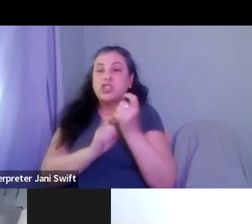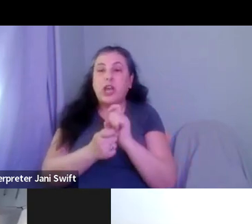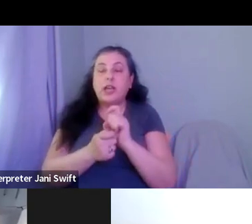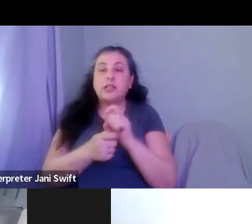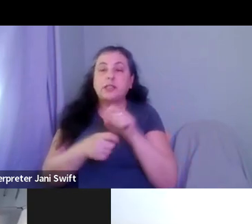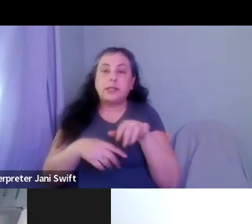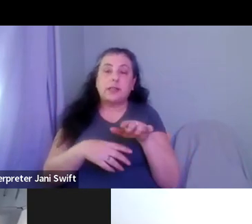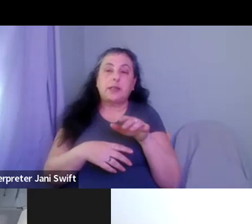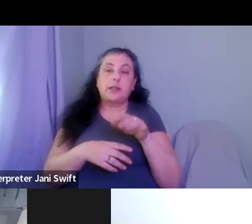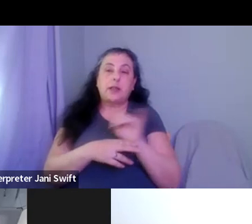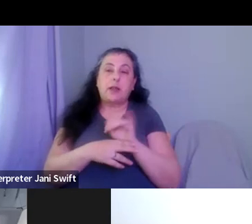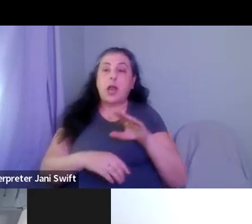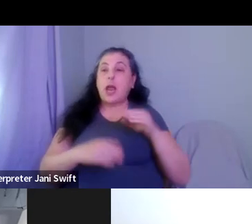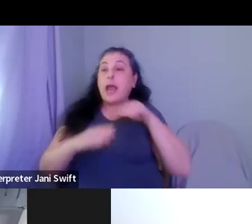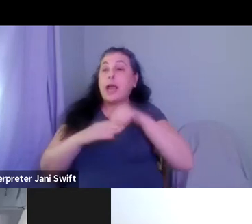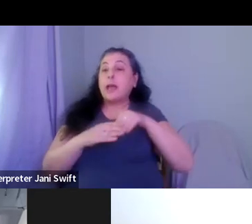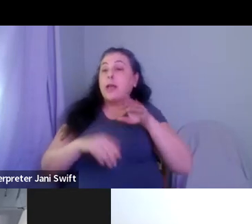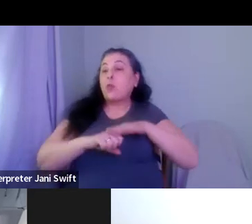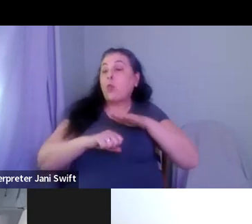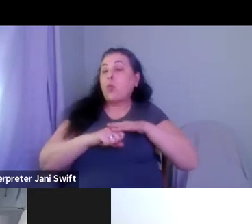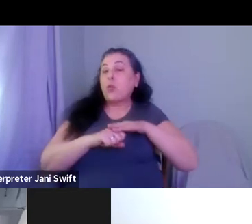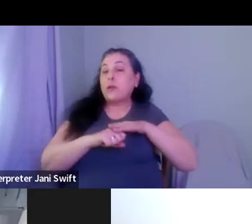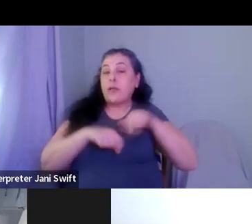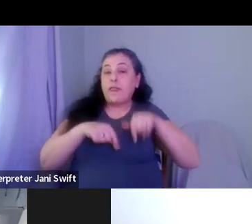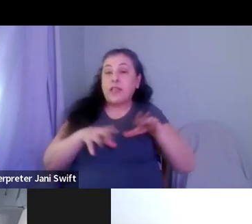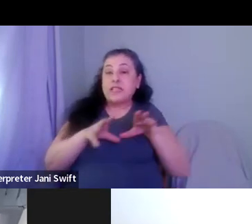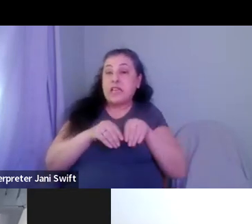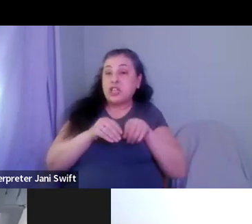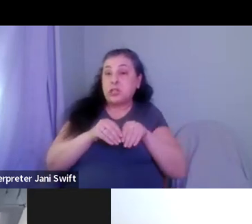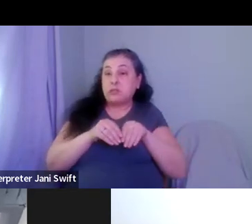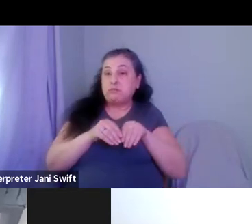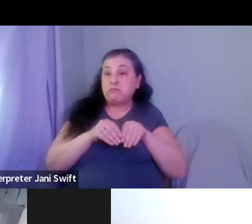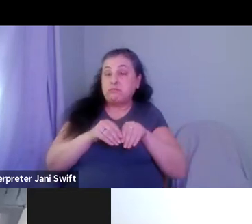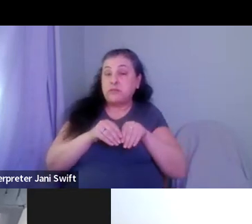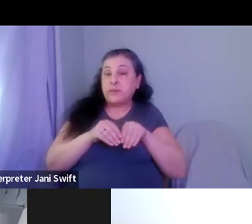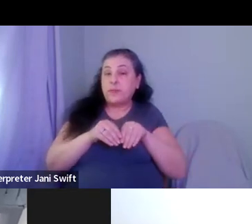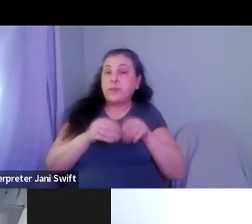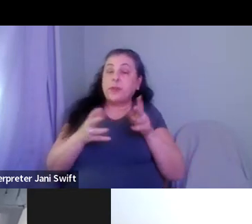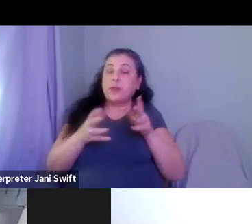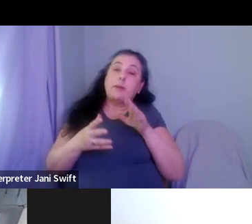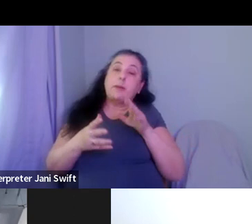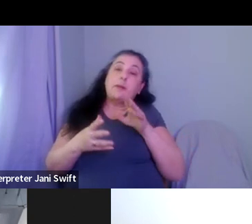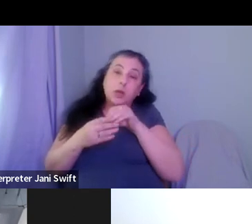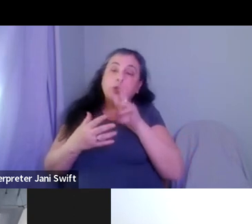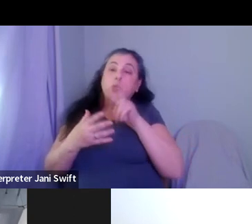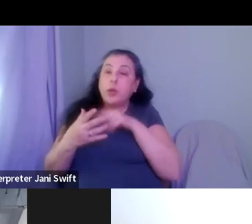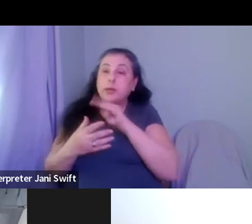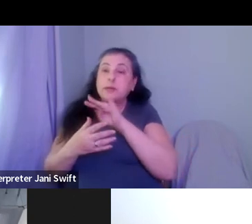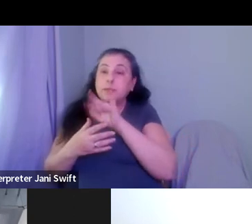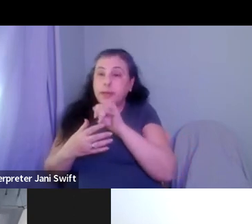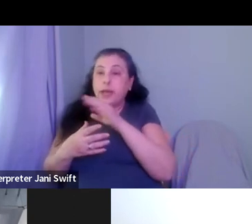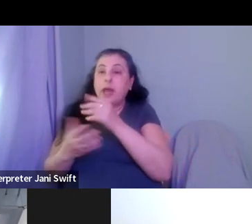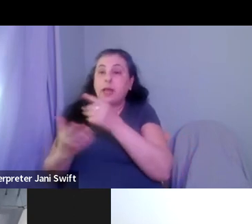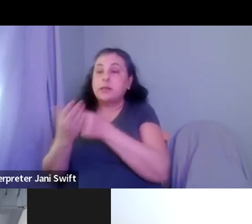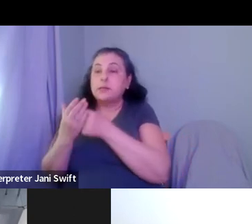contact warning right now. This session may include readings and media and discussions